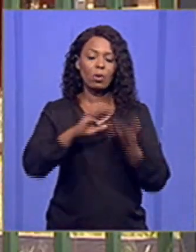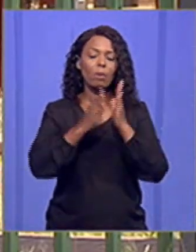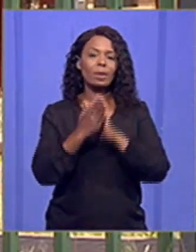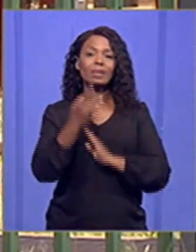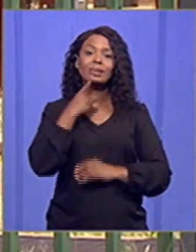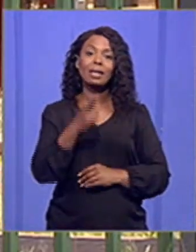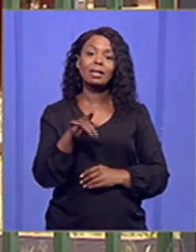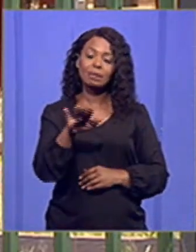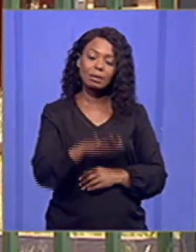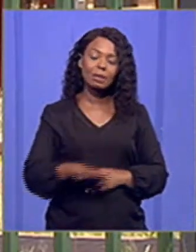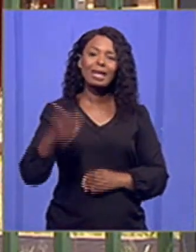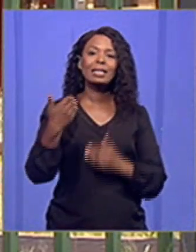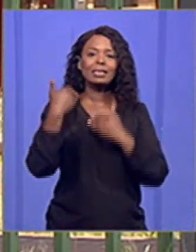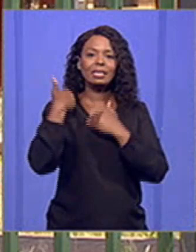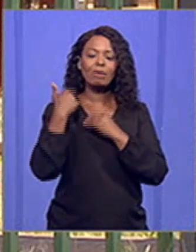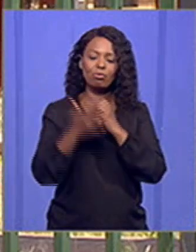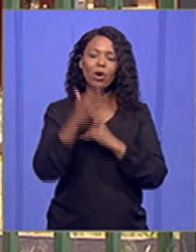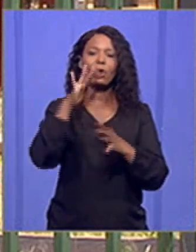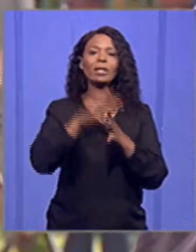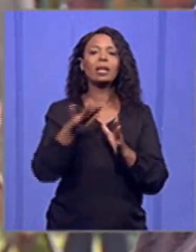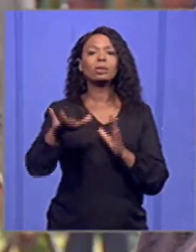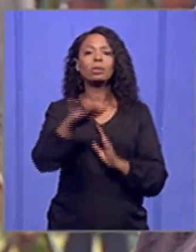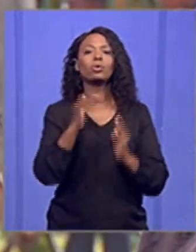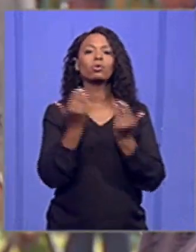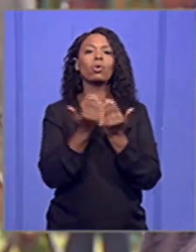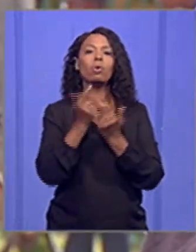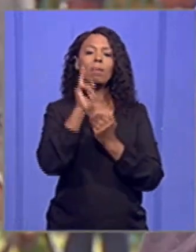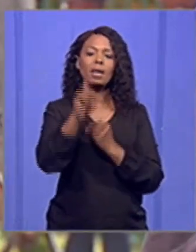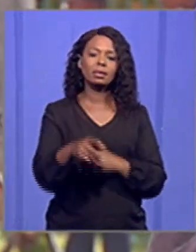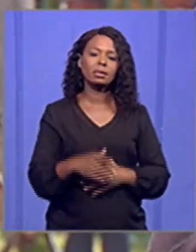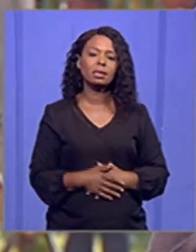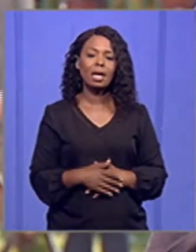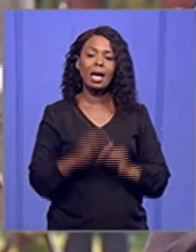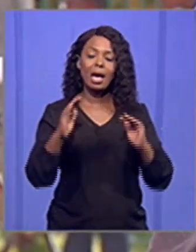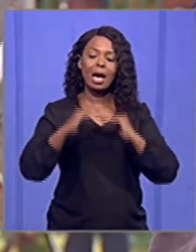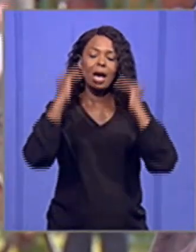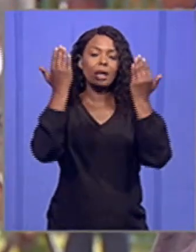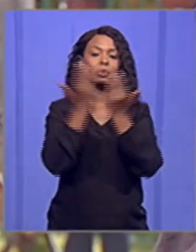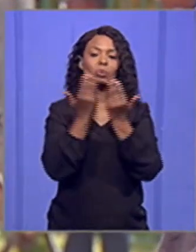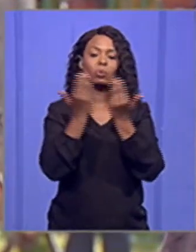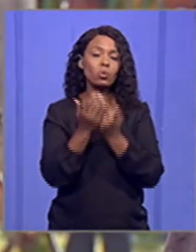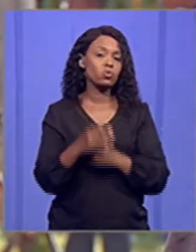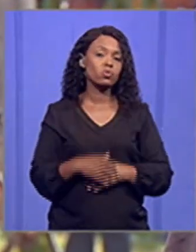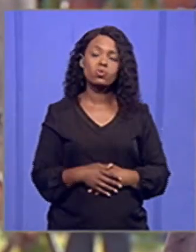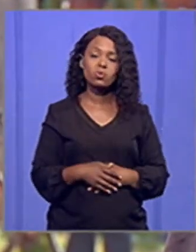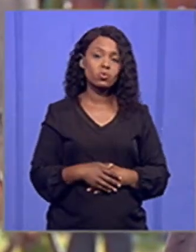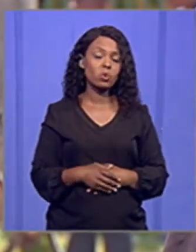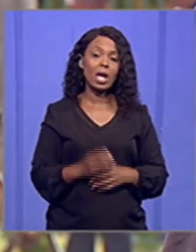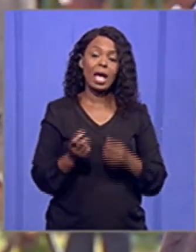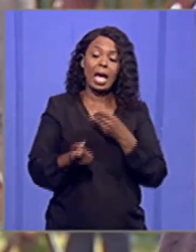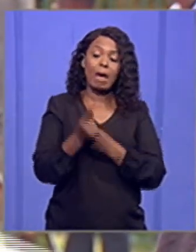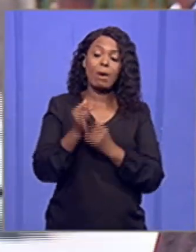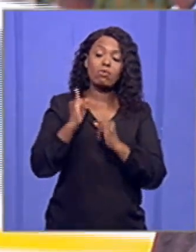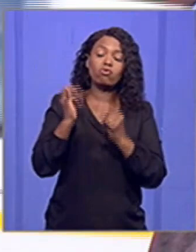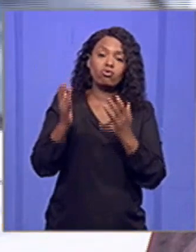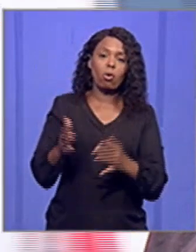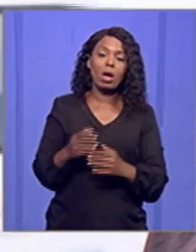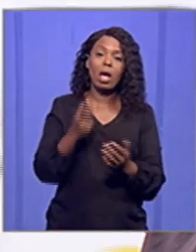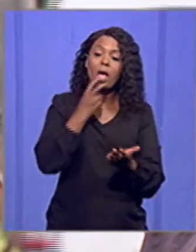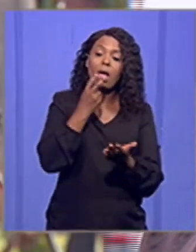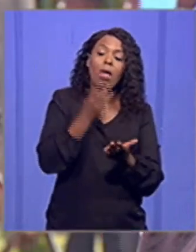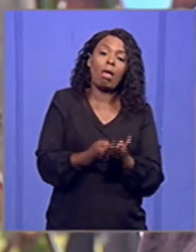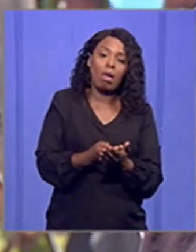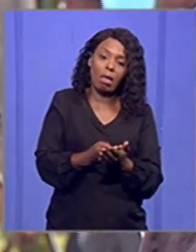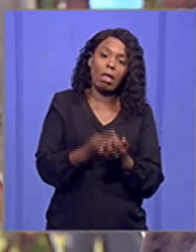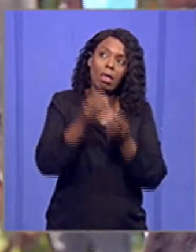gore maemo a tšhireletšo dikolong a matlafatšwe. Sekole ya sekondari yang go etsagetse sone le rona re maketse